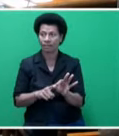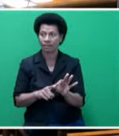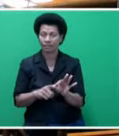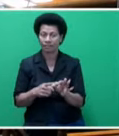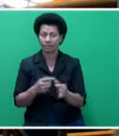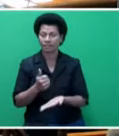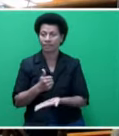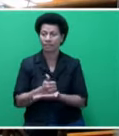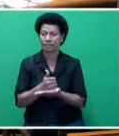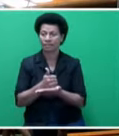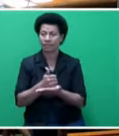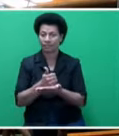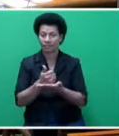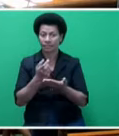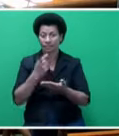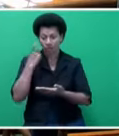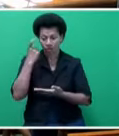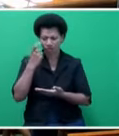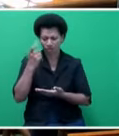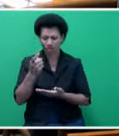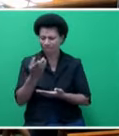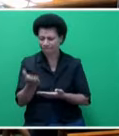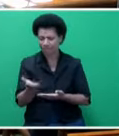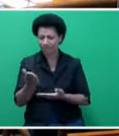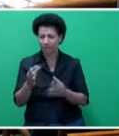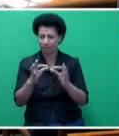the concern expressed by my colleague Dr. Biman Prasad